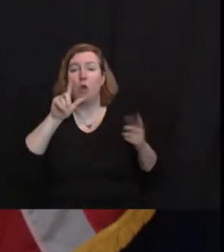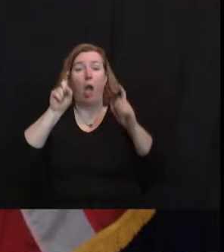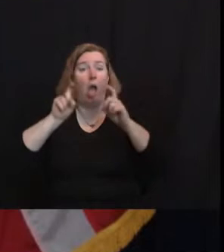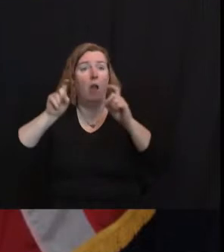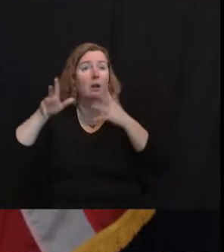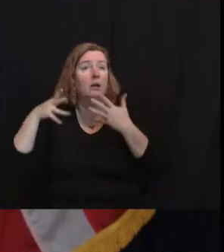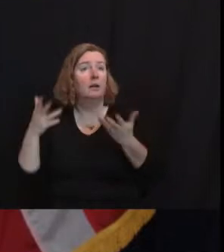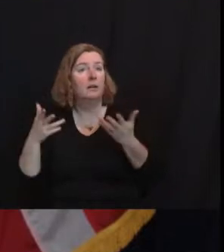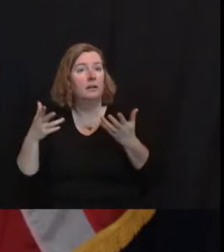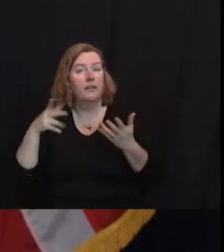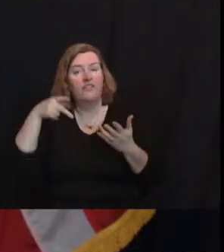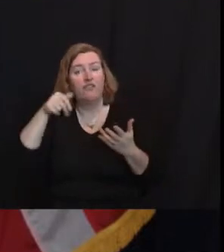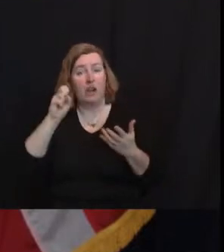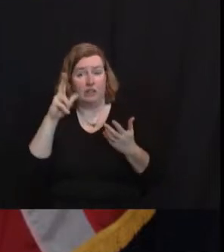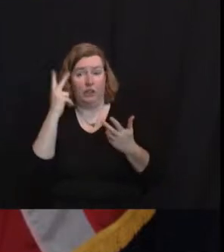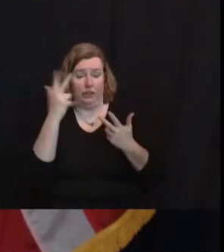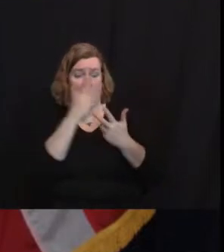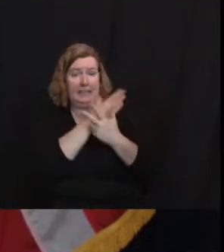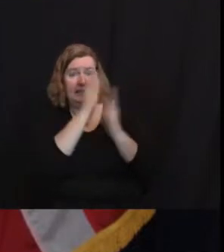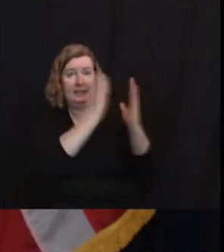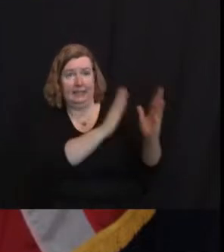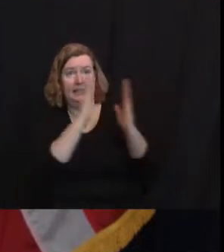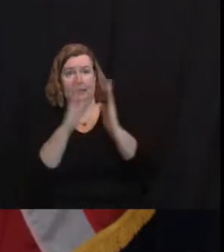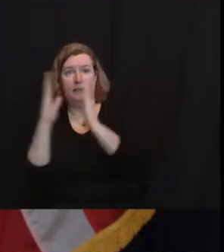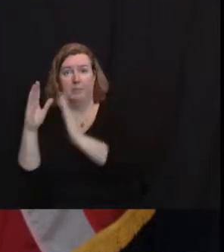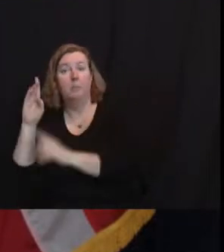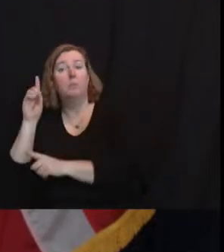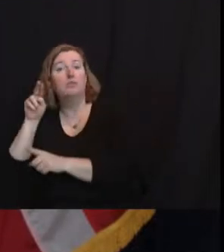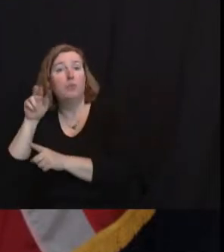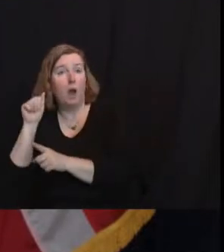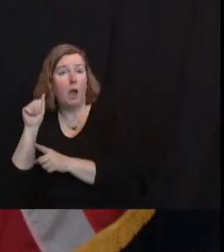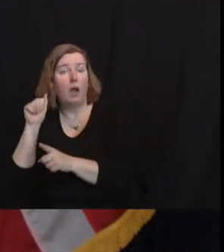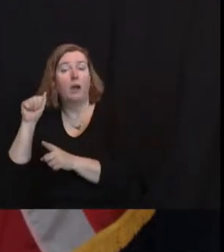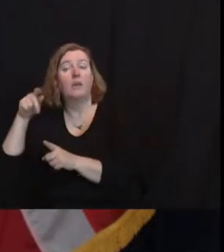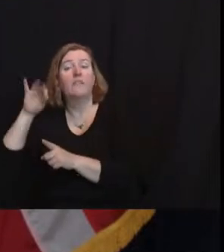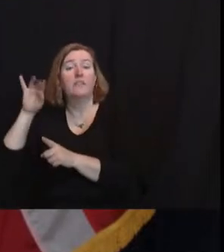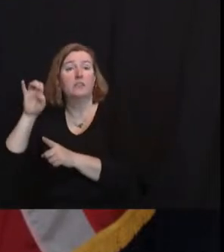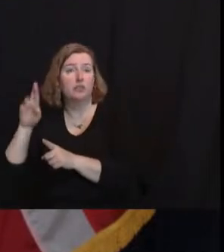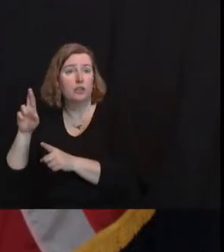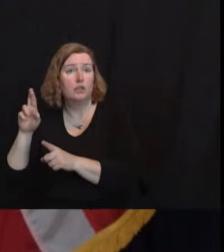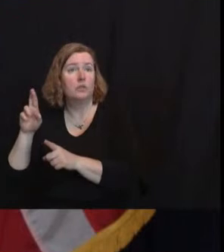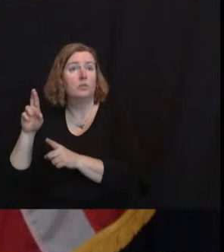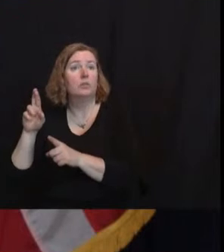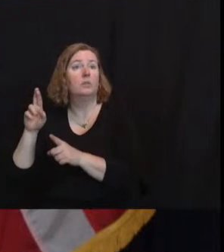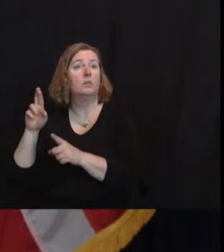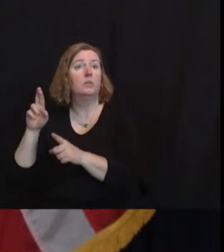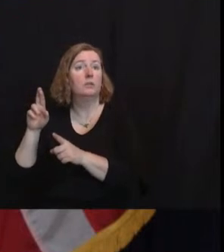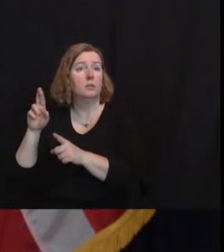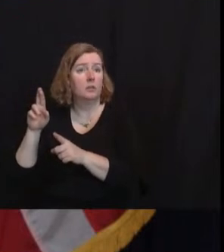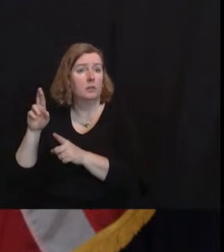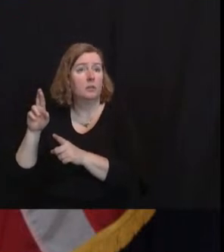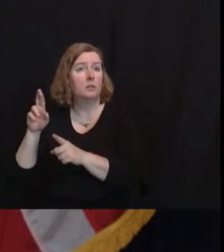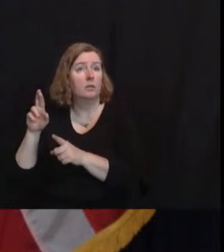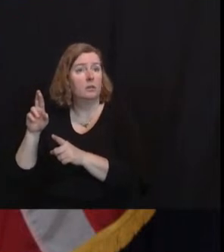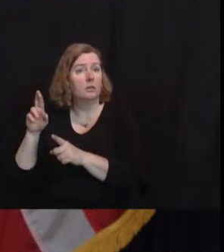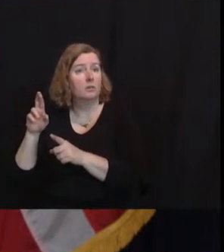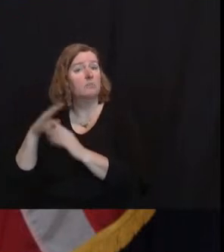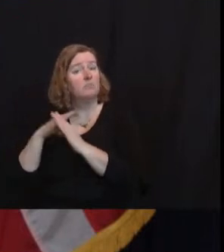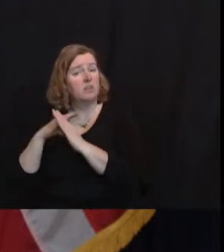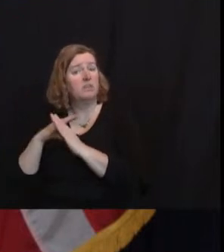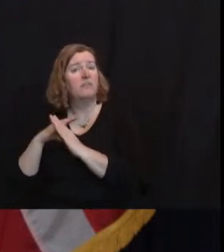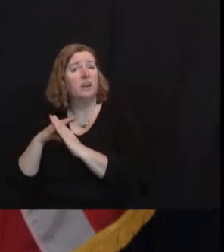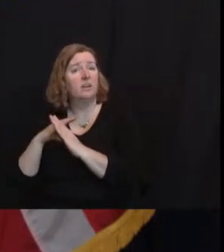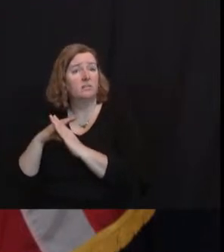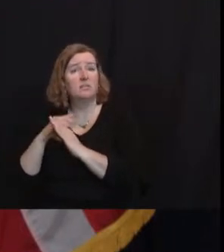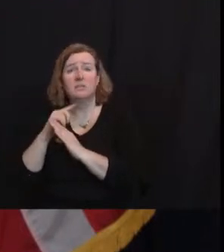the vaccines, the Moderna and the Pfizer vaccine, for example, they prevented, and the Janssen vaccine prevented severe disease and hospitalizations